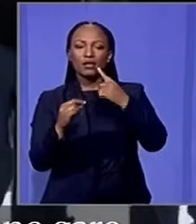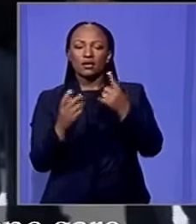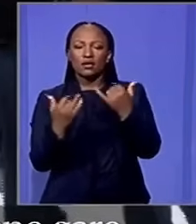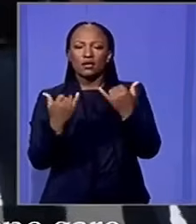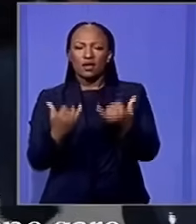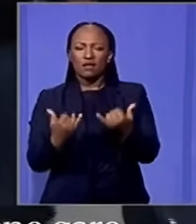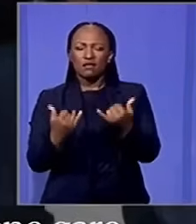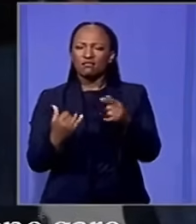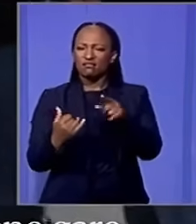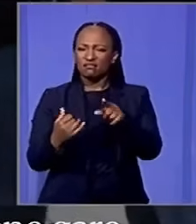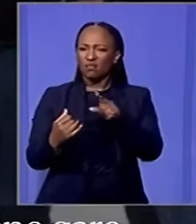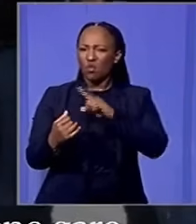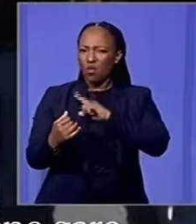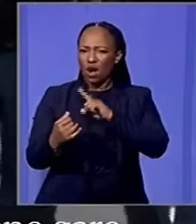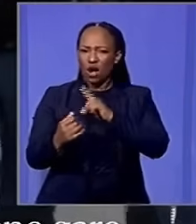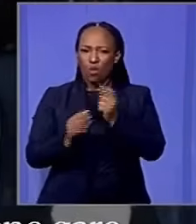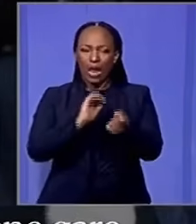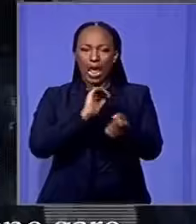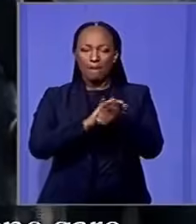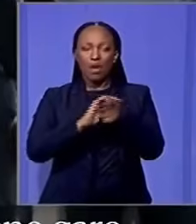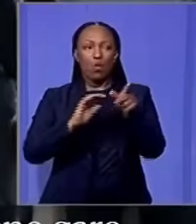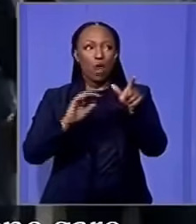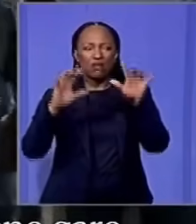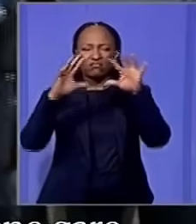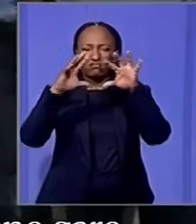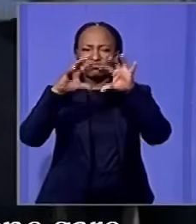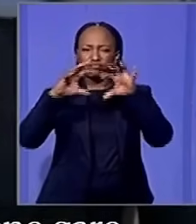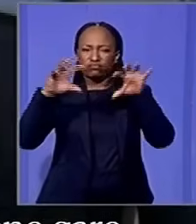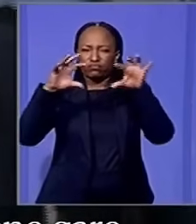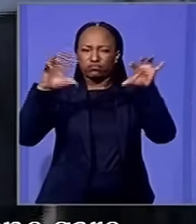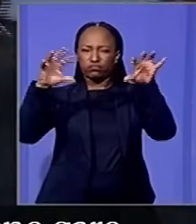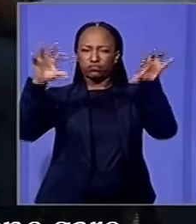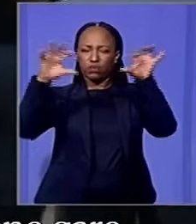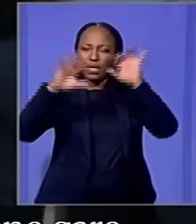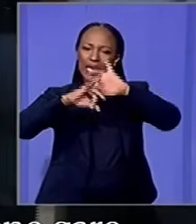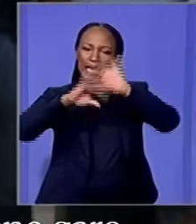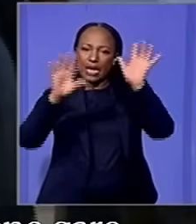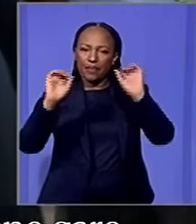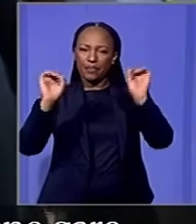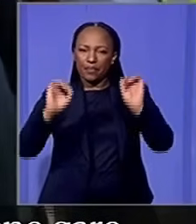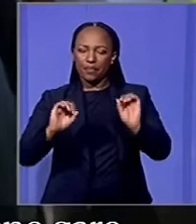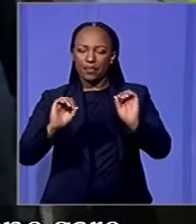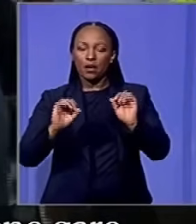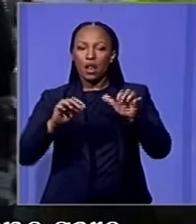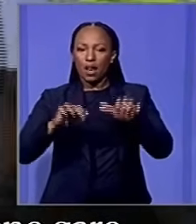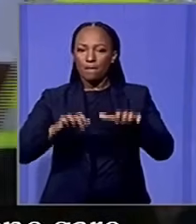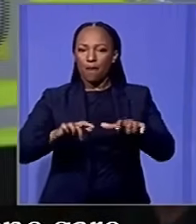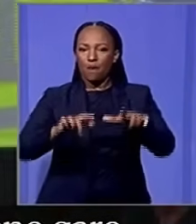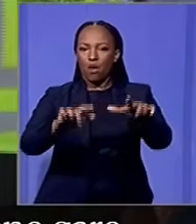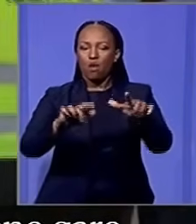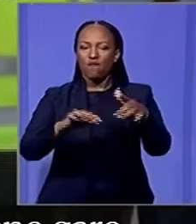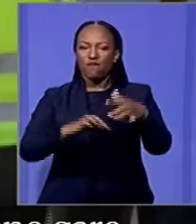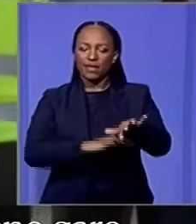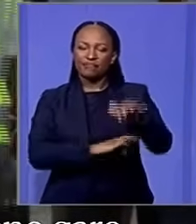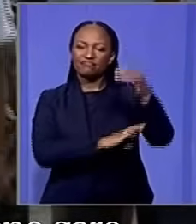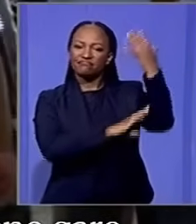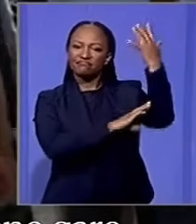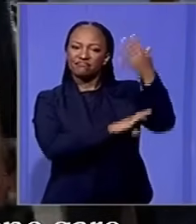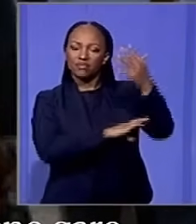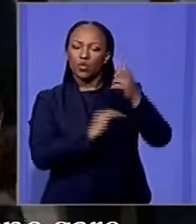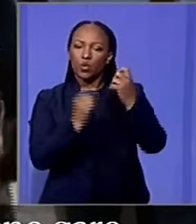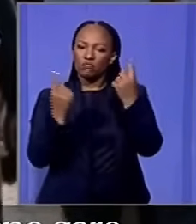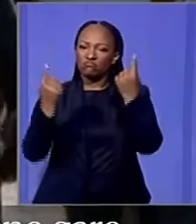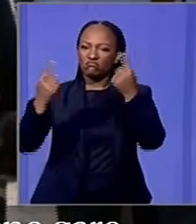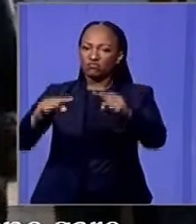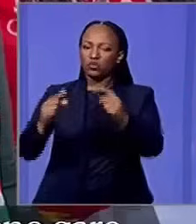ga leratadima ke gona go bakile go kotsi. Molokgotlaphethiši wa dinamelwa ka mono province ya Limpopo o boletše se nakong ya ketelo go lelapa